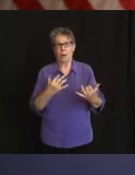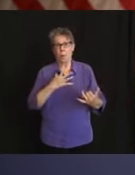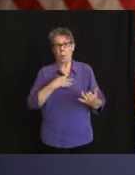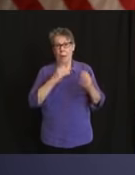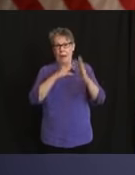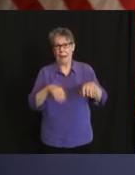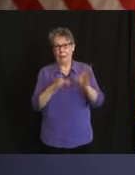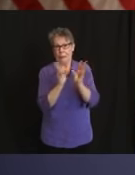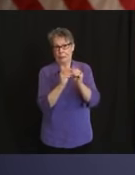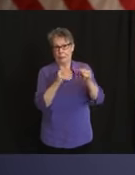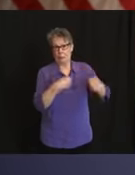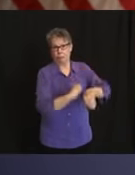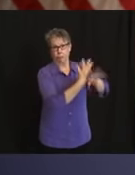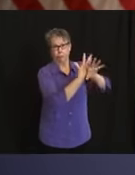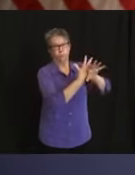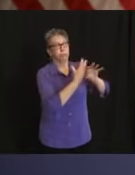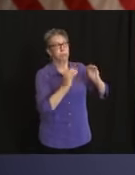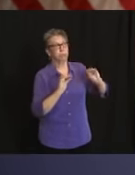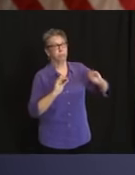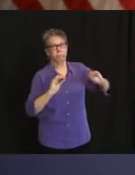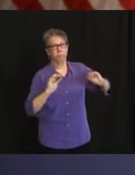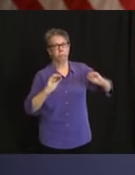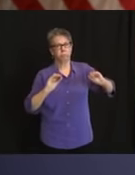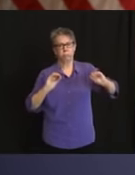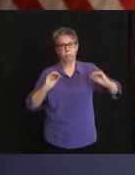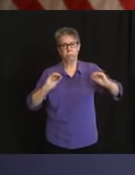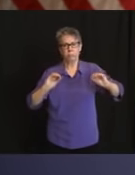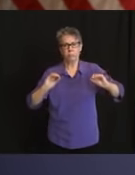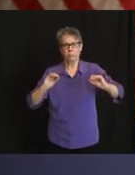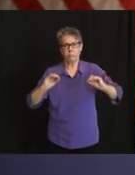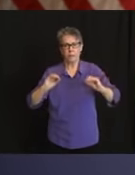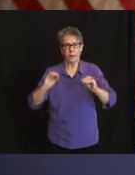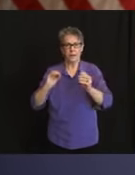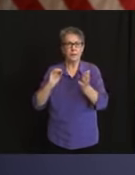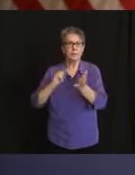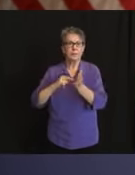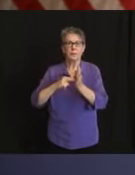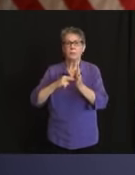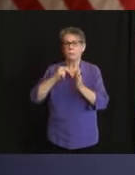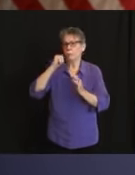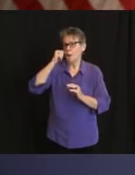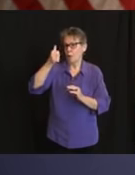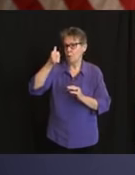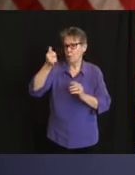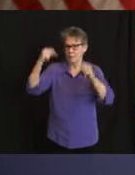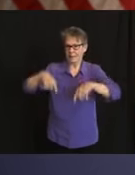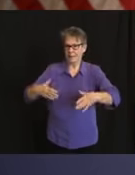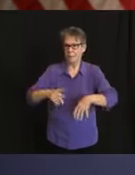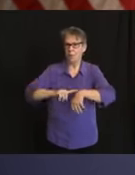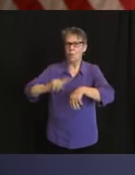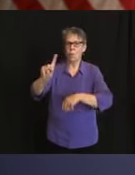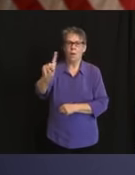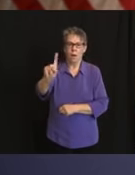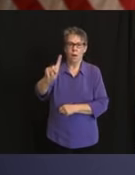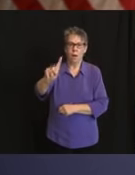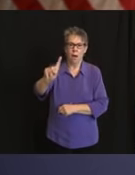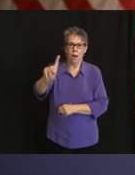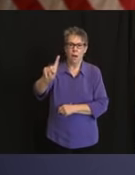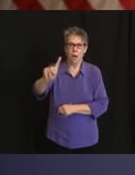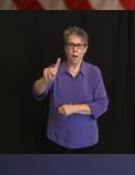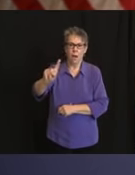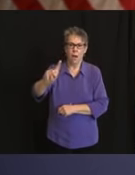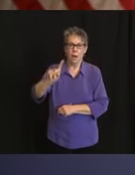back together at 1 p.m. tomorrow. Is that accurate? And if that changes, we'll let you know. And again, I would say not